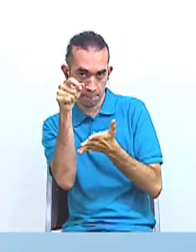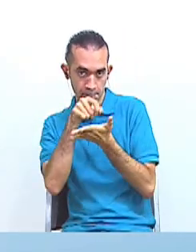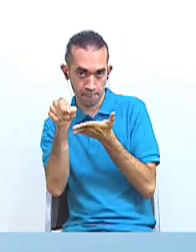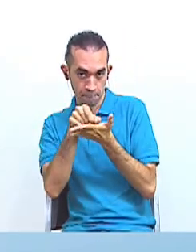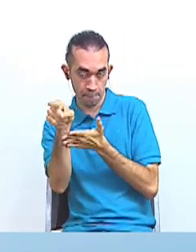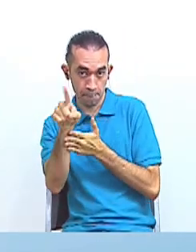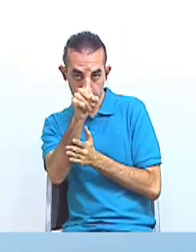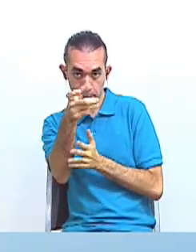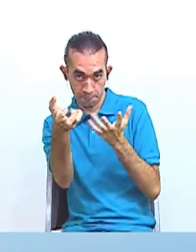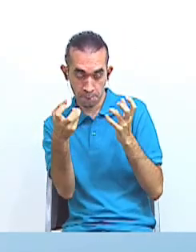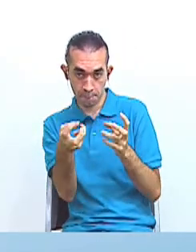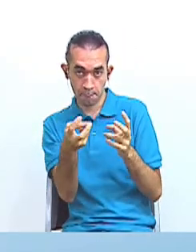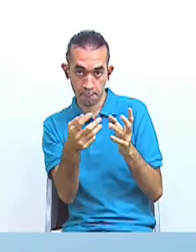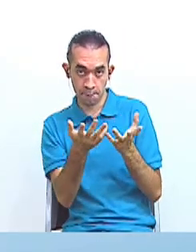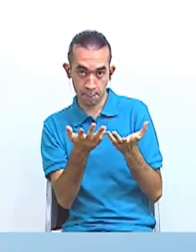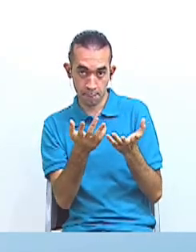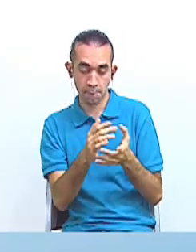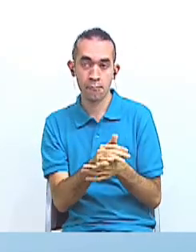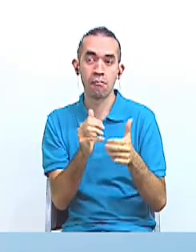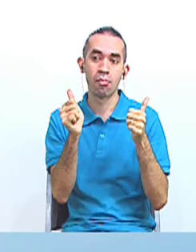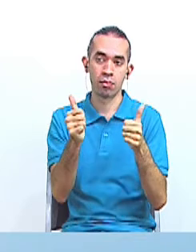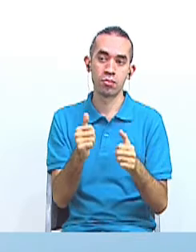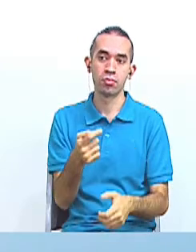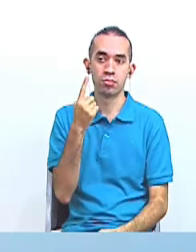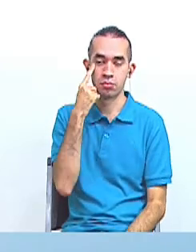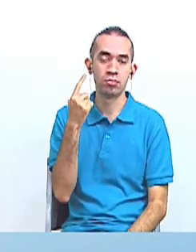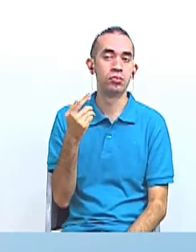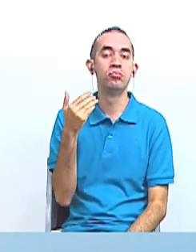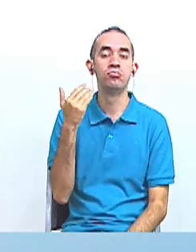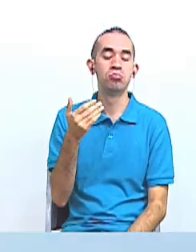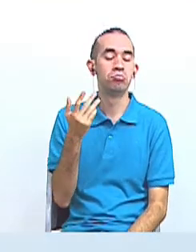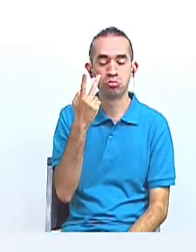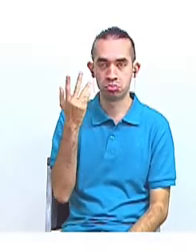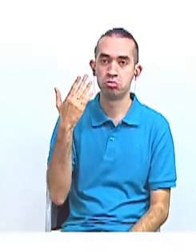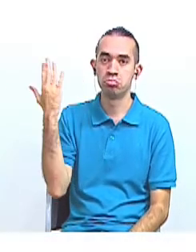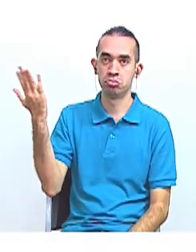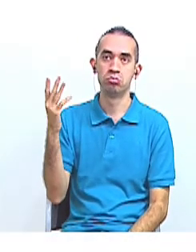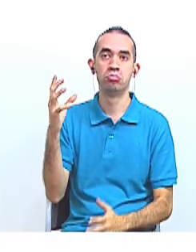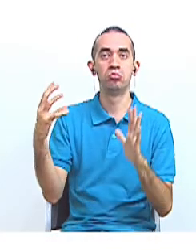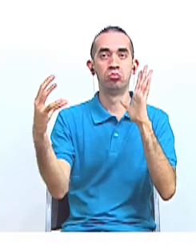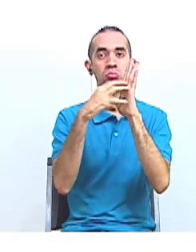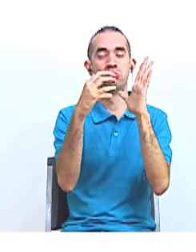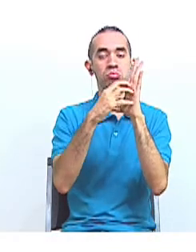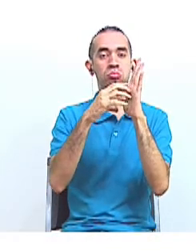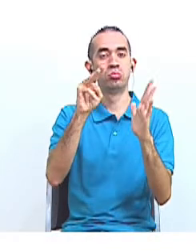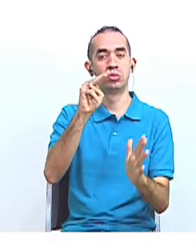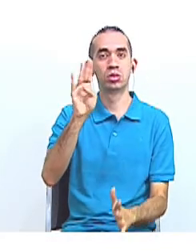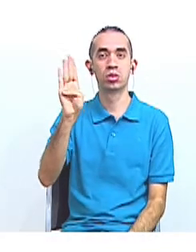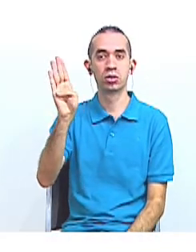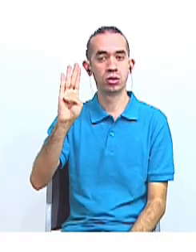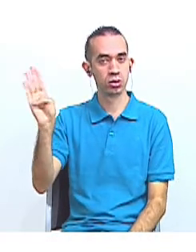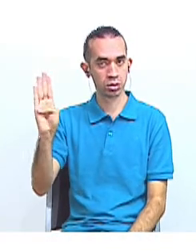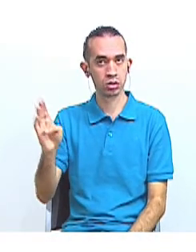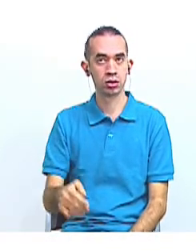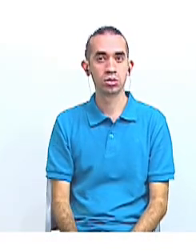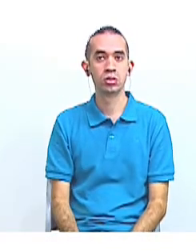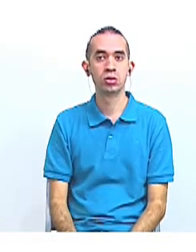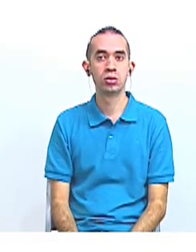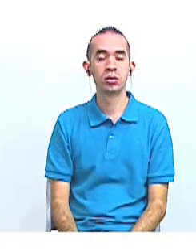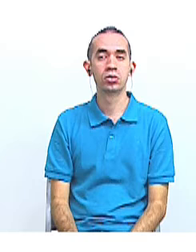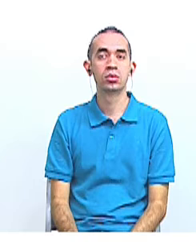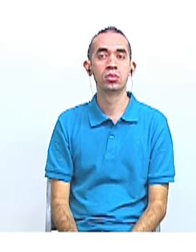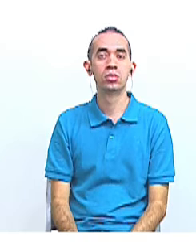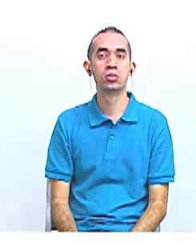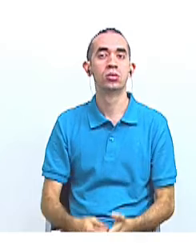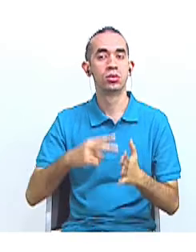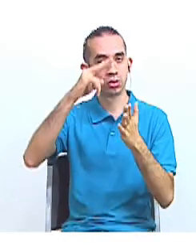her? Okay. Yes, let's see my paragraph about Millie Bobby Brown. So I'm going to